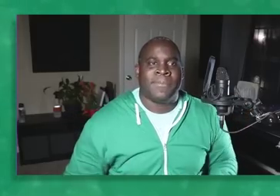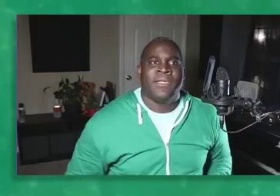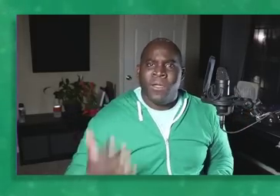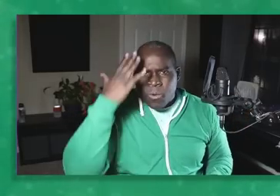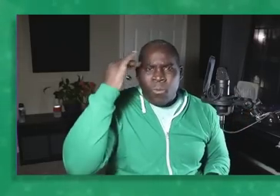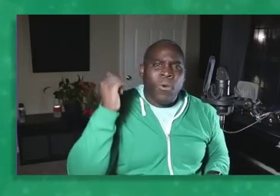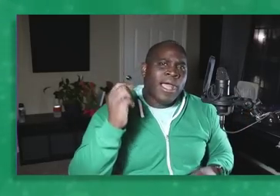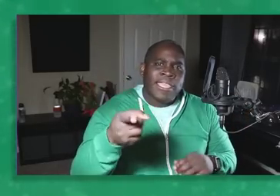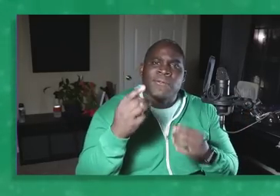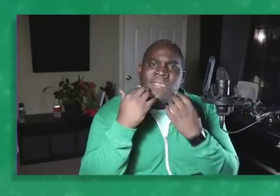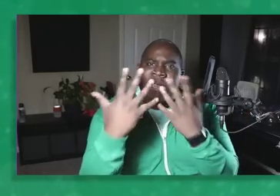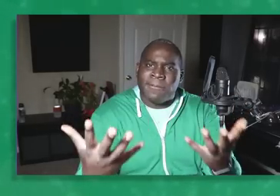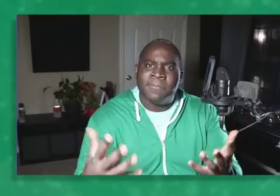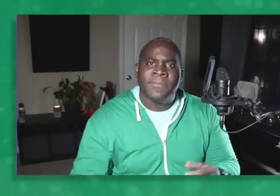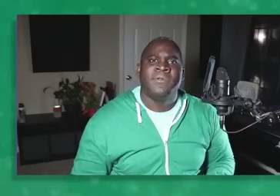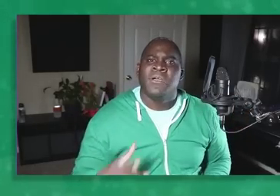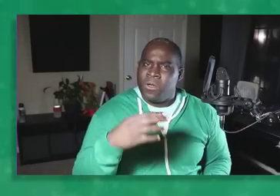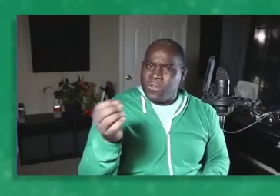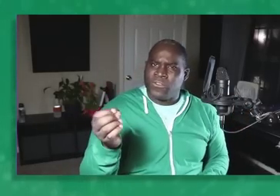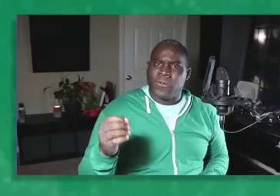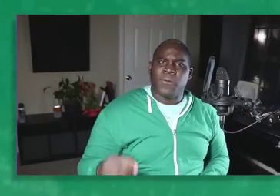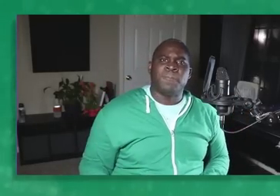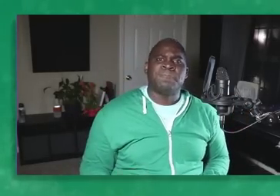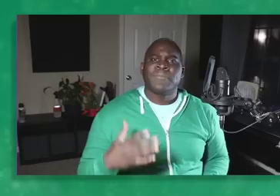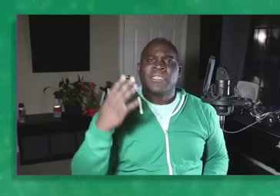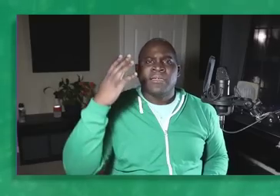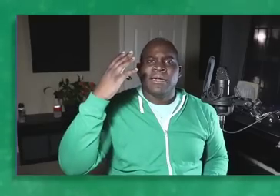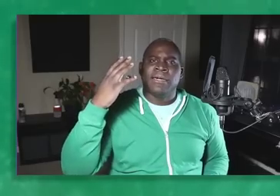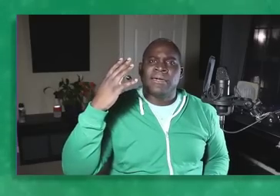Yelling. Why you yell? Also,